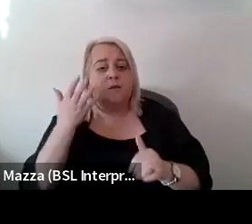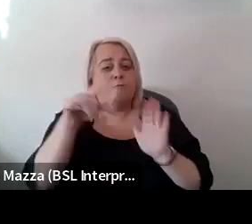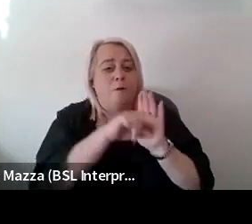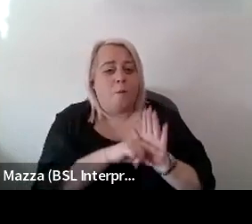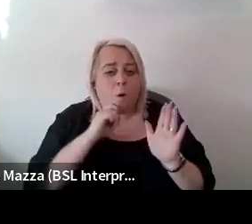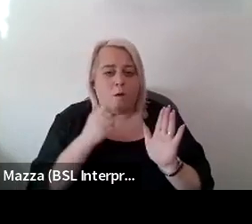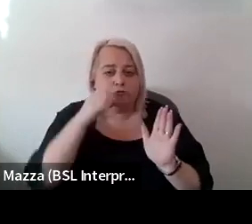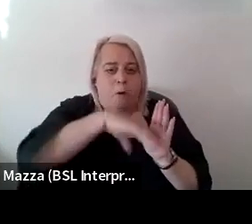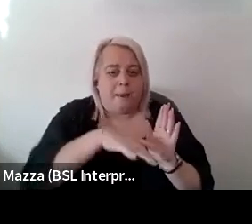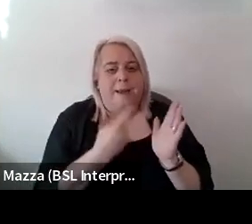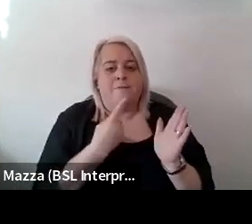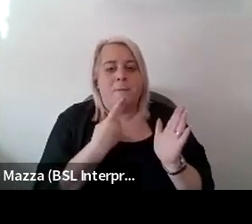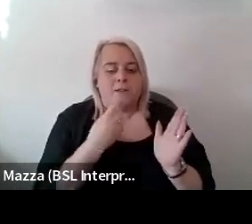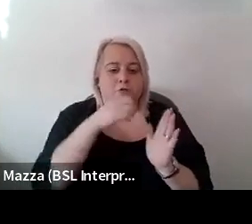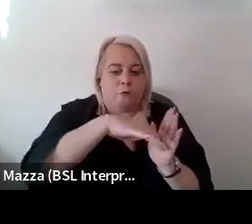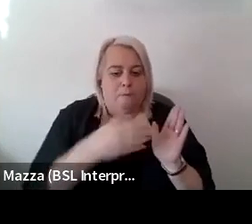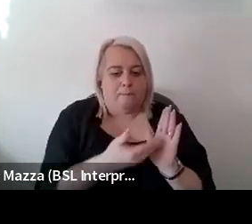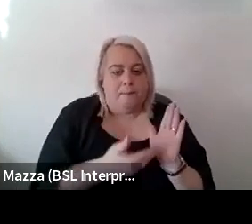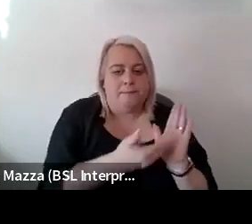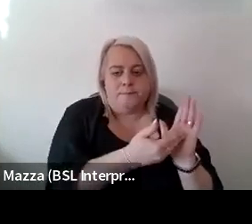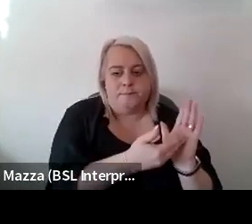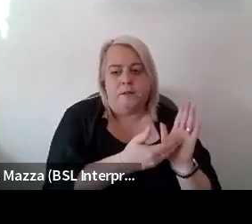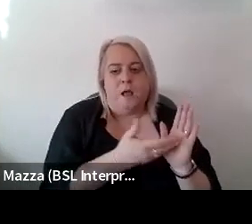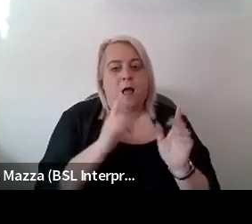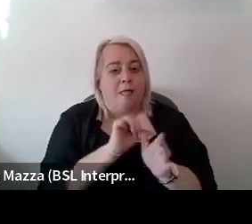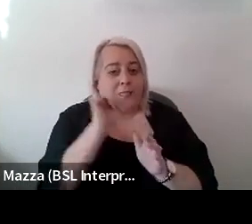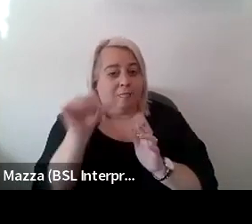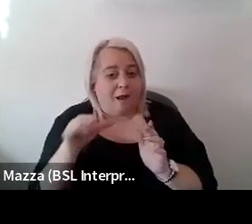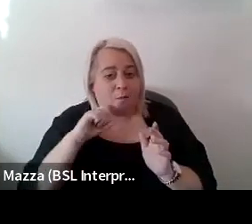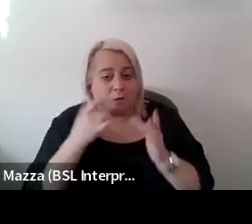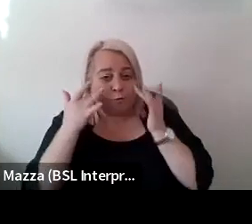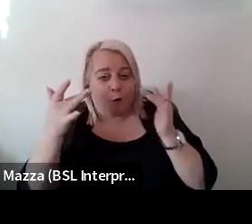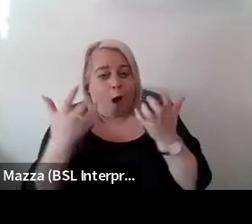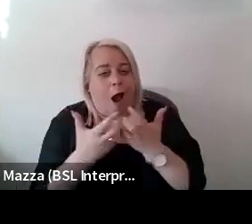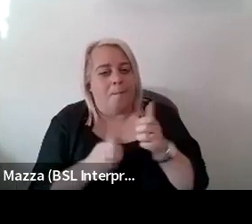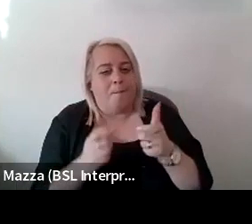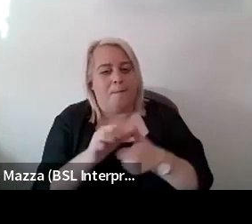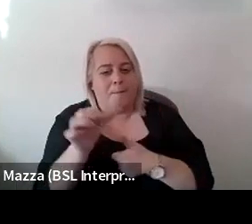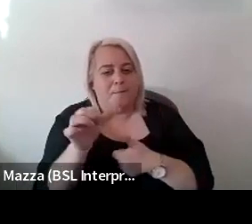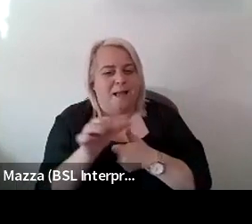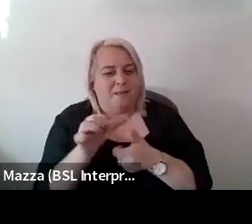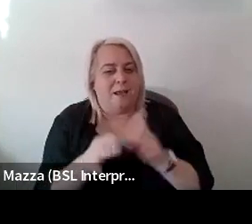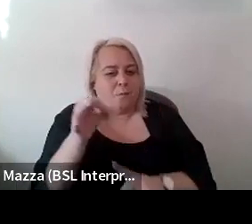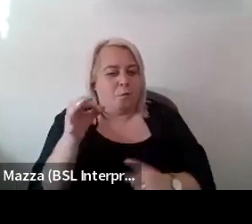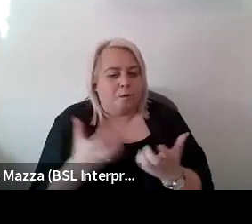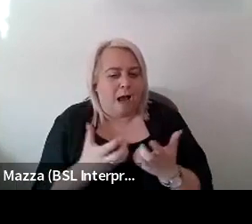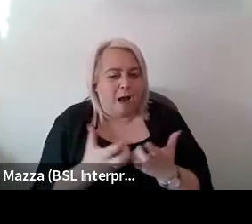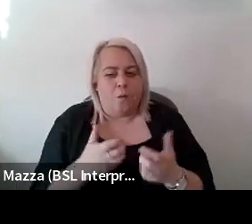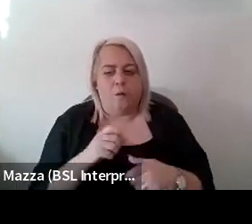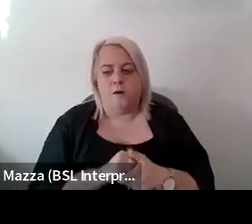and provide the information. And then I demonstrate how we can do it better. People are much more likely